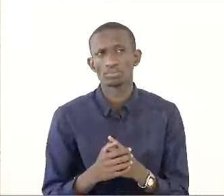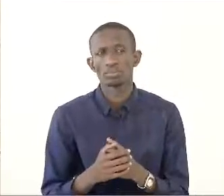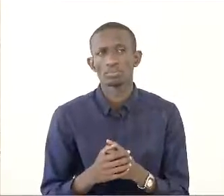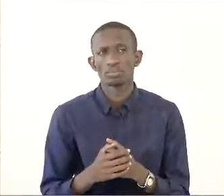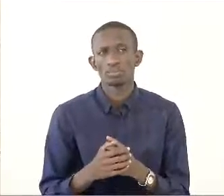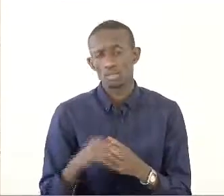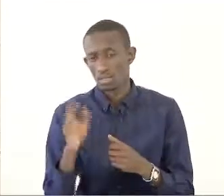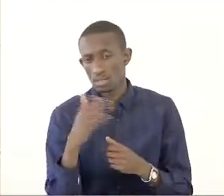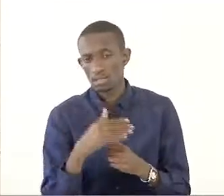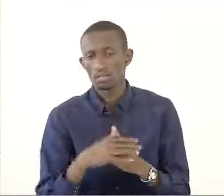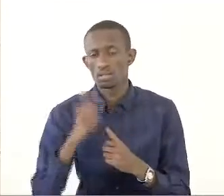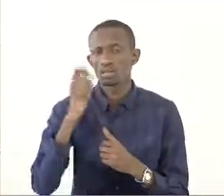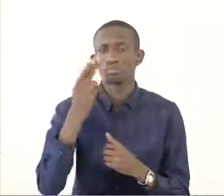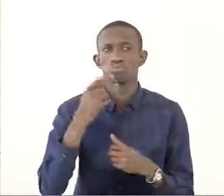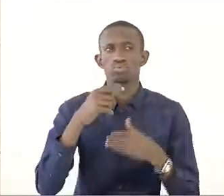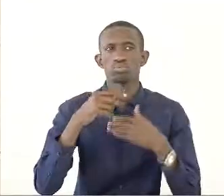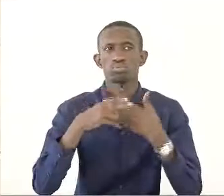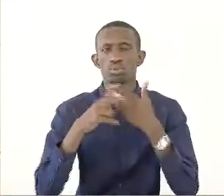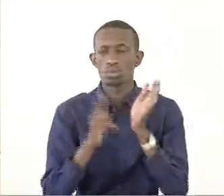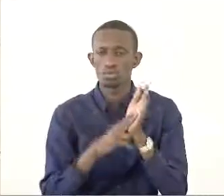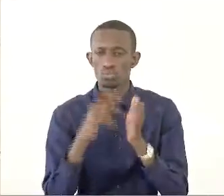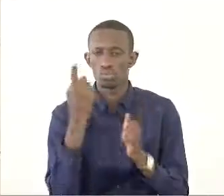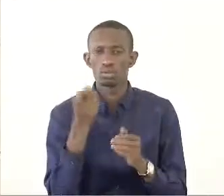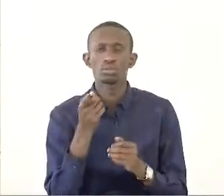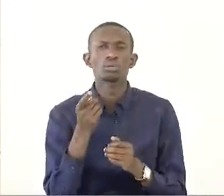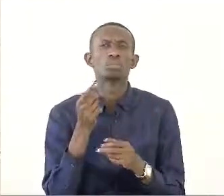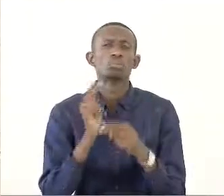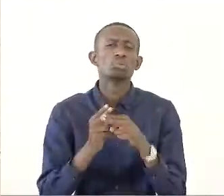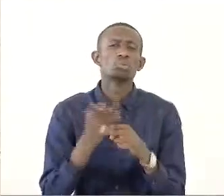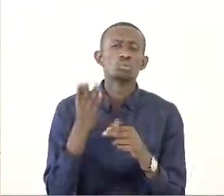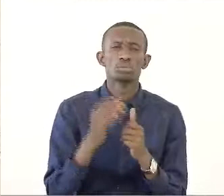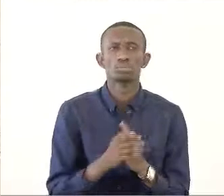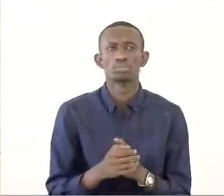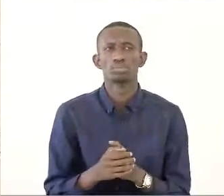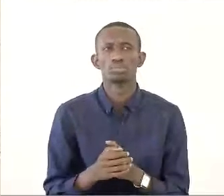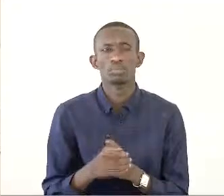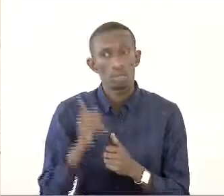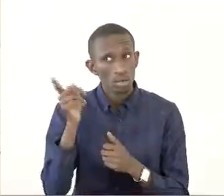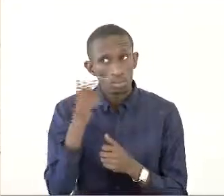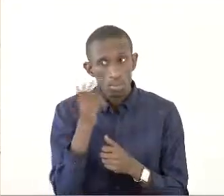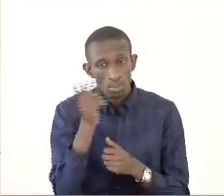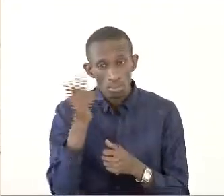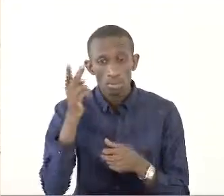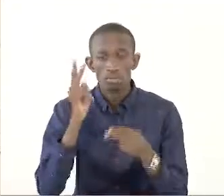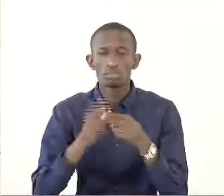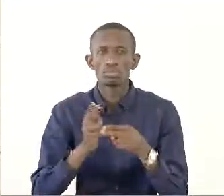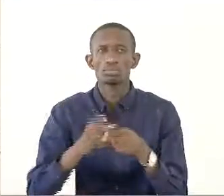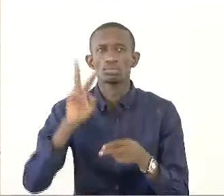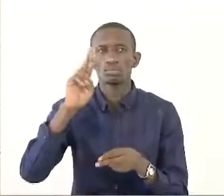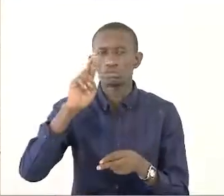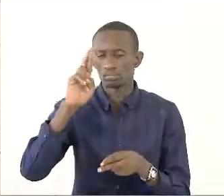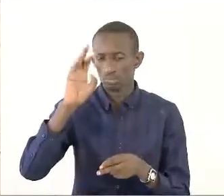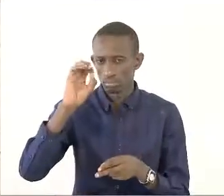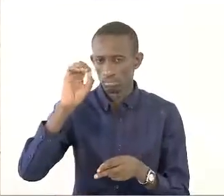is 1, we call these ones the roots. We call them the roots